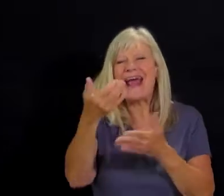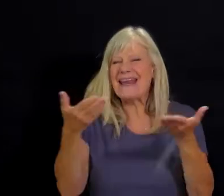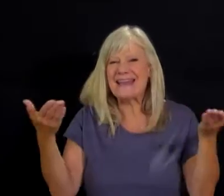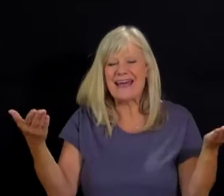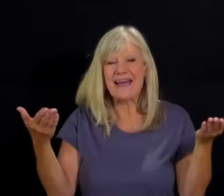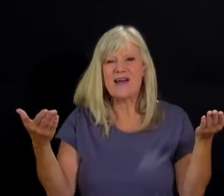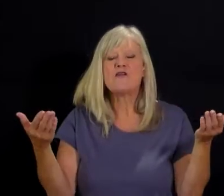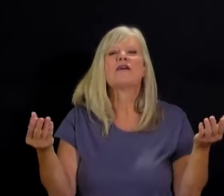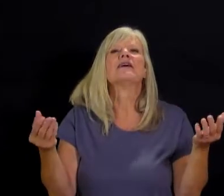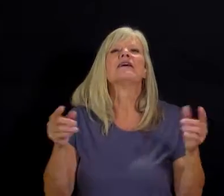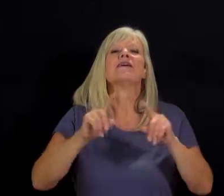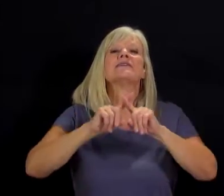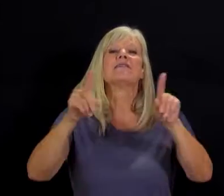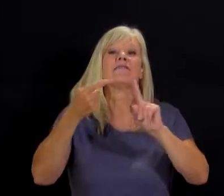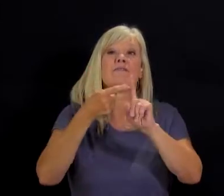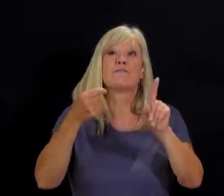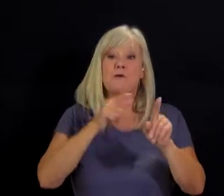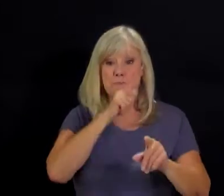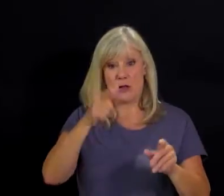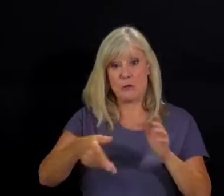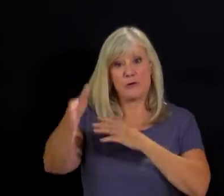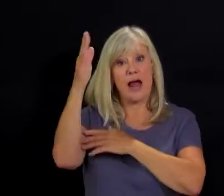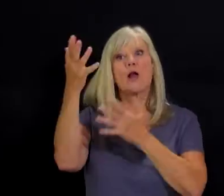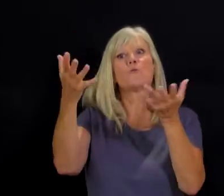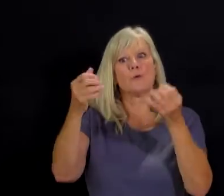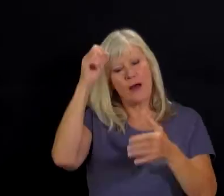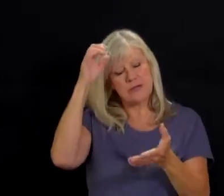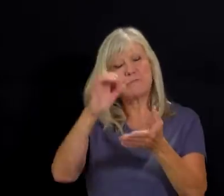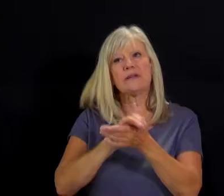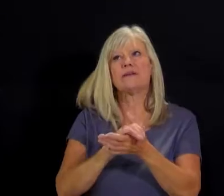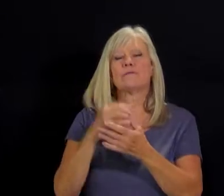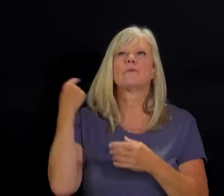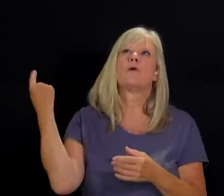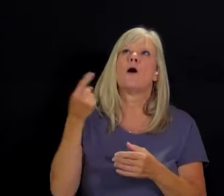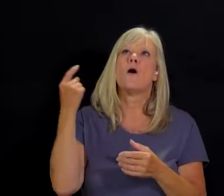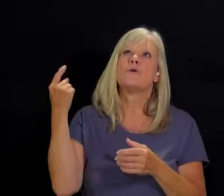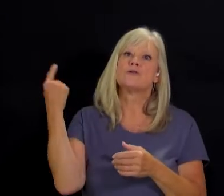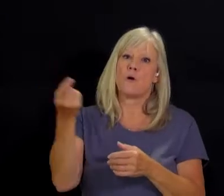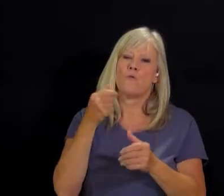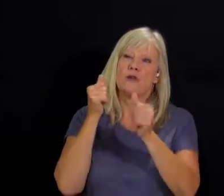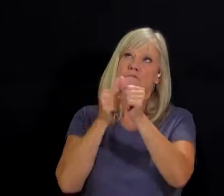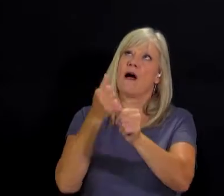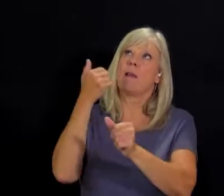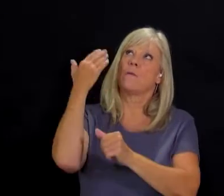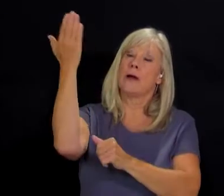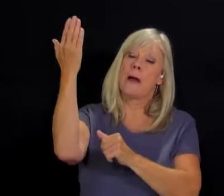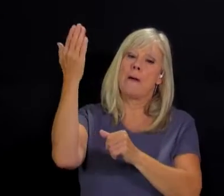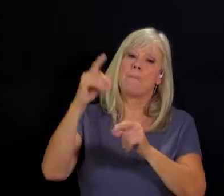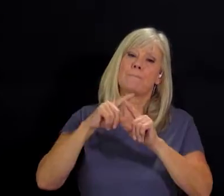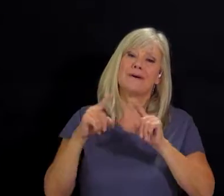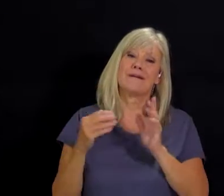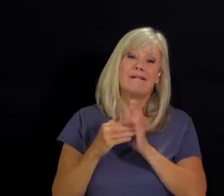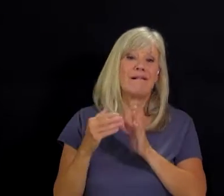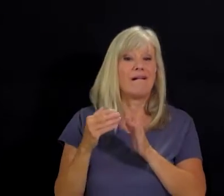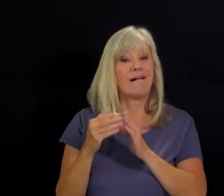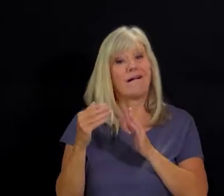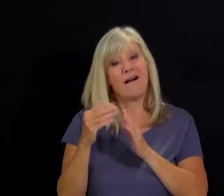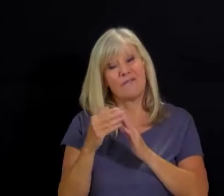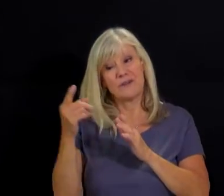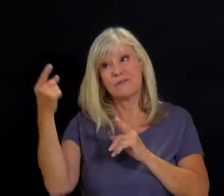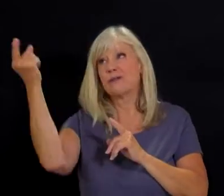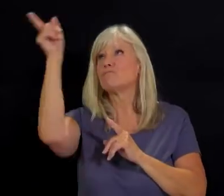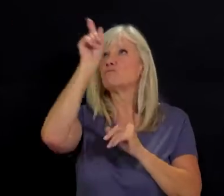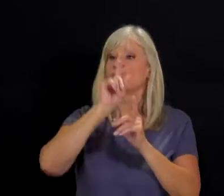We want to believe that there is no other one to whom we shall go, yet we often do